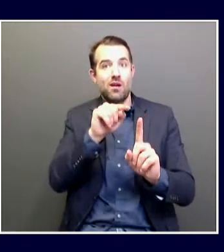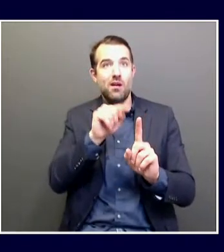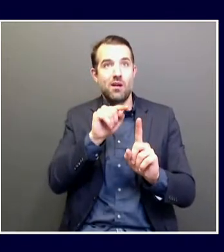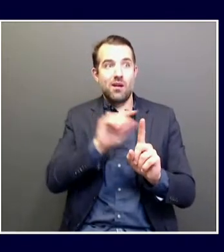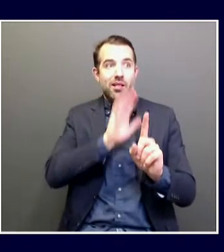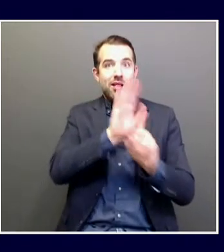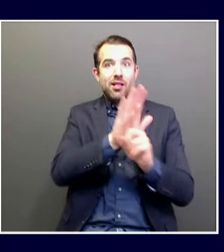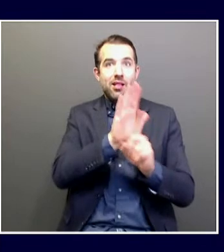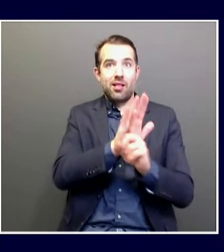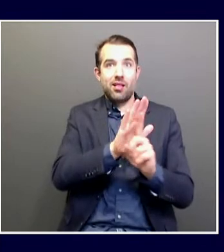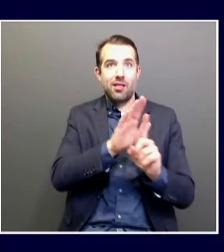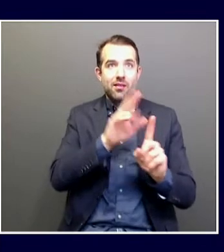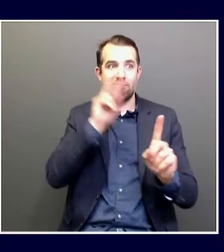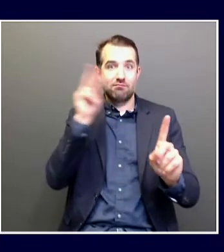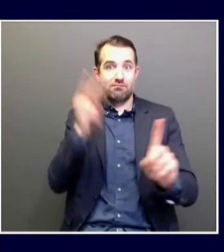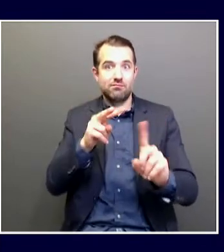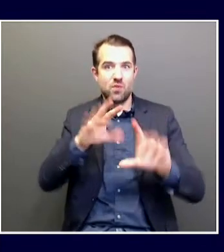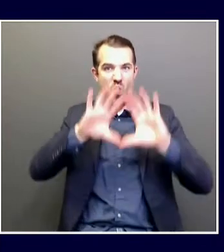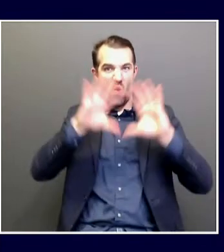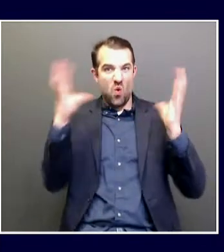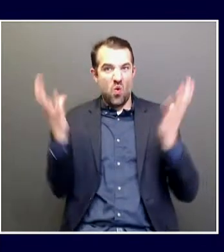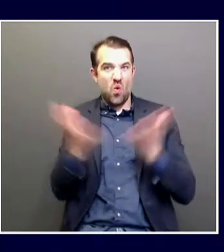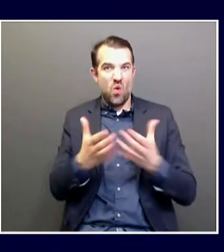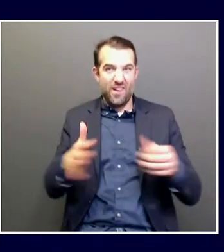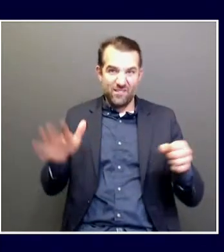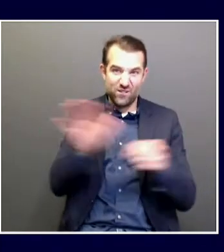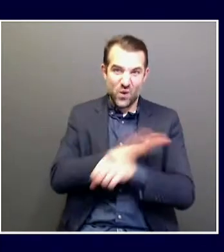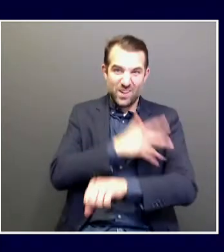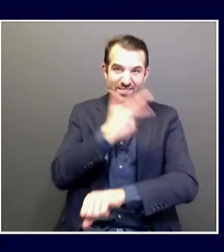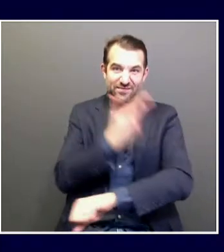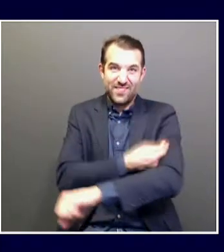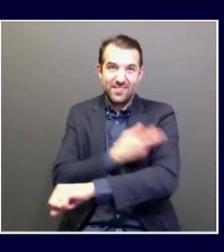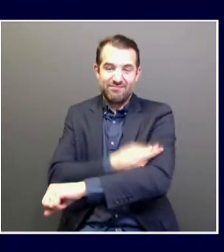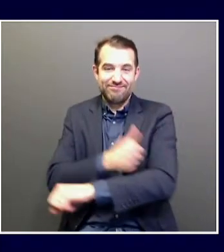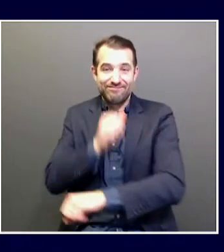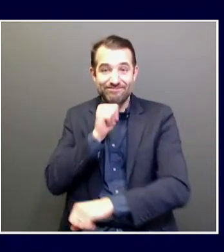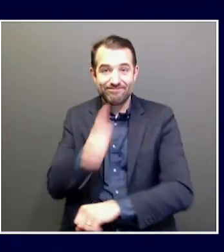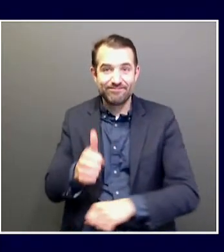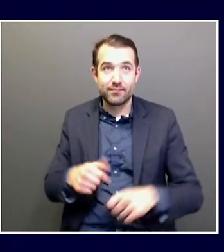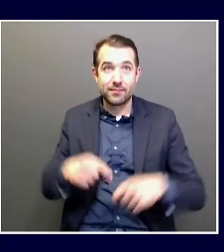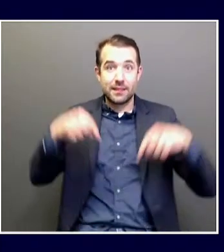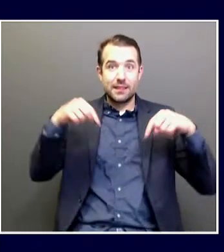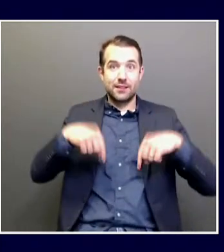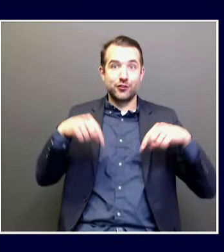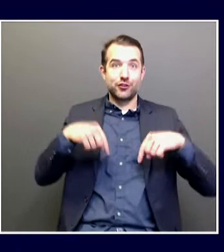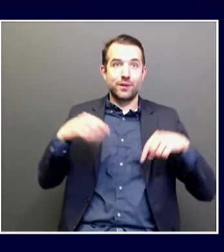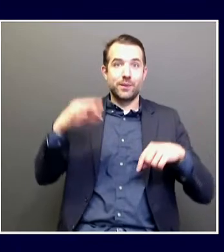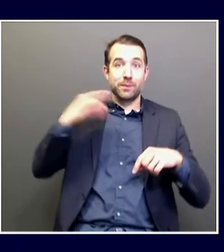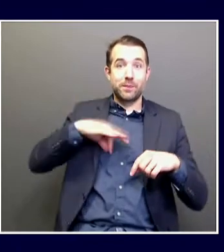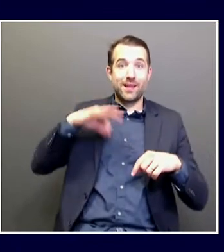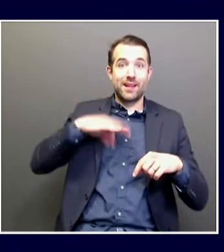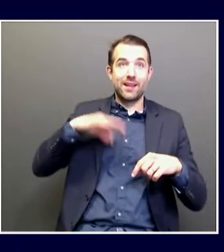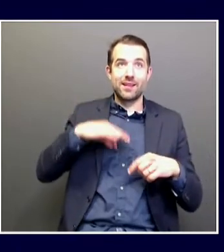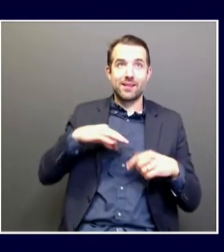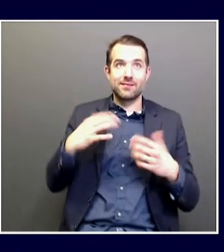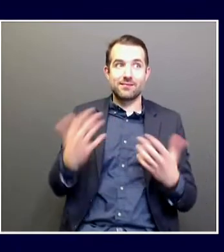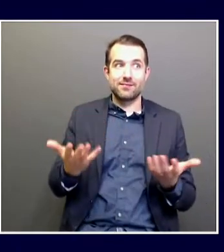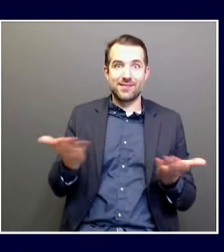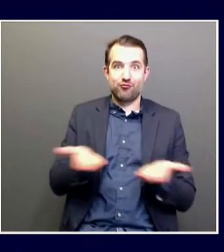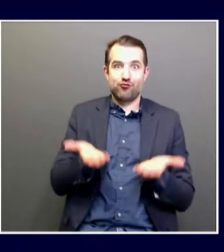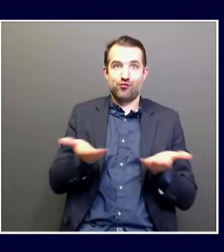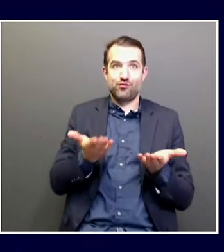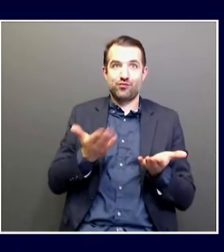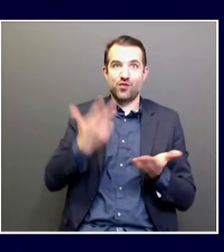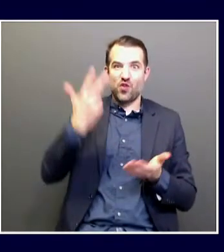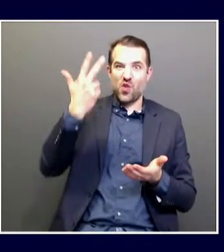out of every 4 people, as is in Maine, are fully vaccinated. I think he's also looking at a world where boosters are not readily available, all